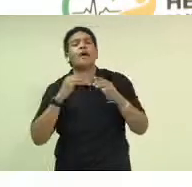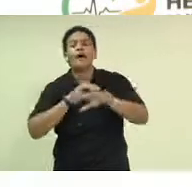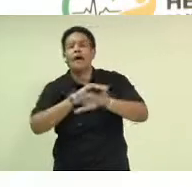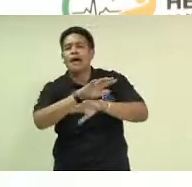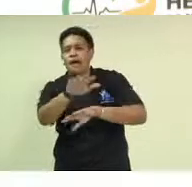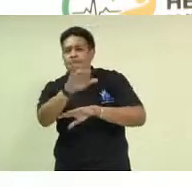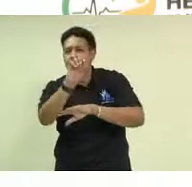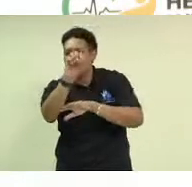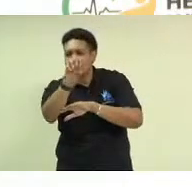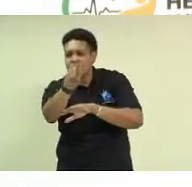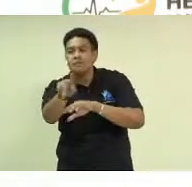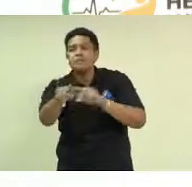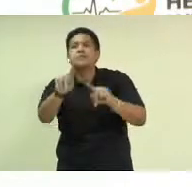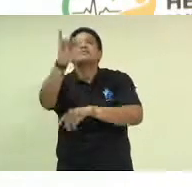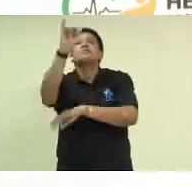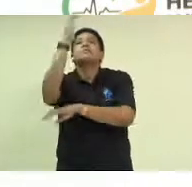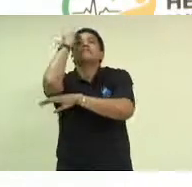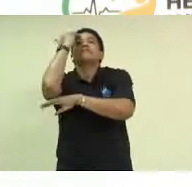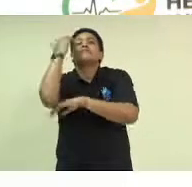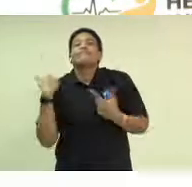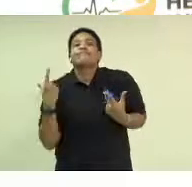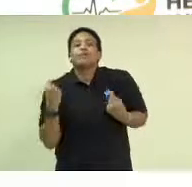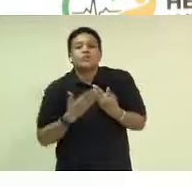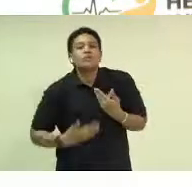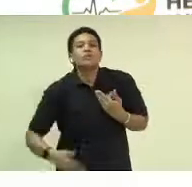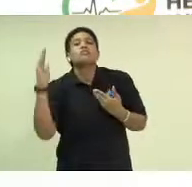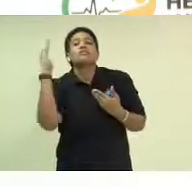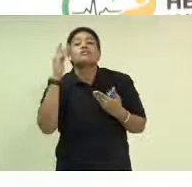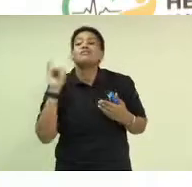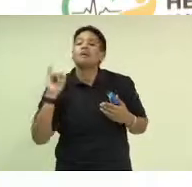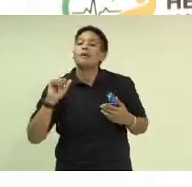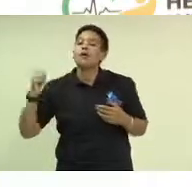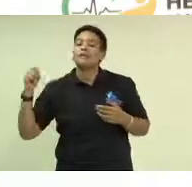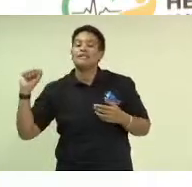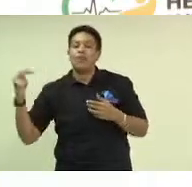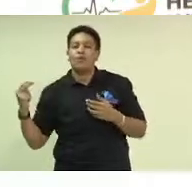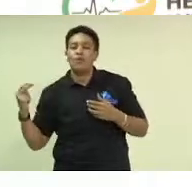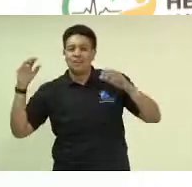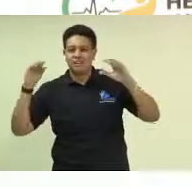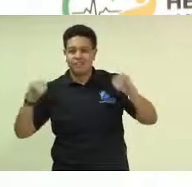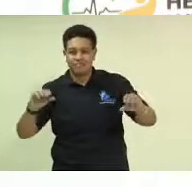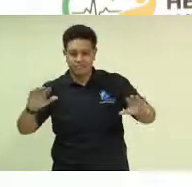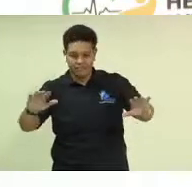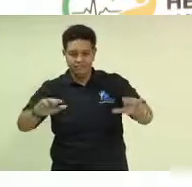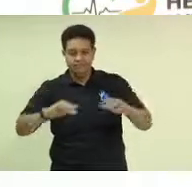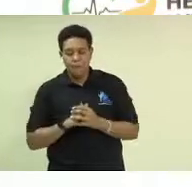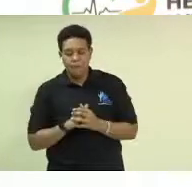advice to the populace, as we do to all other stakeholders. Our